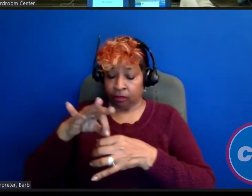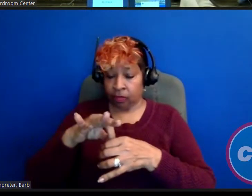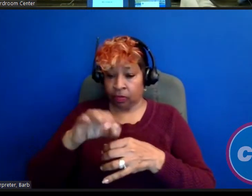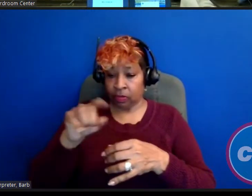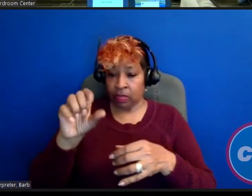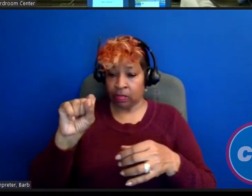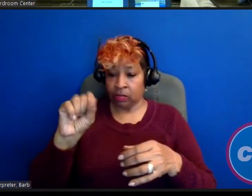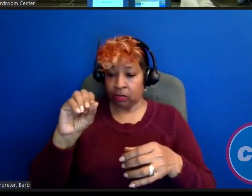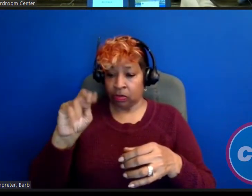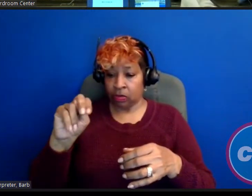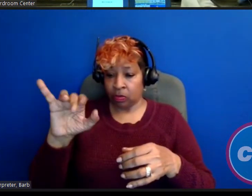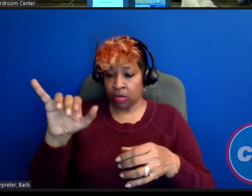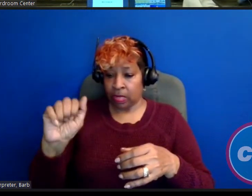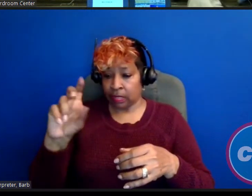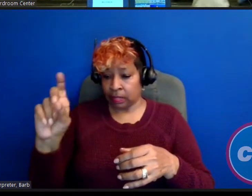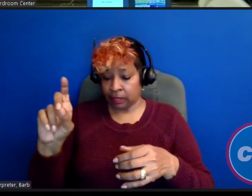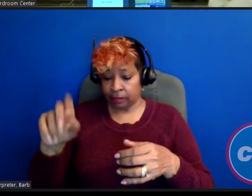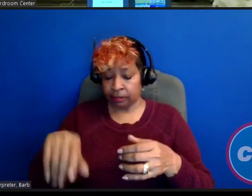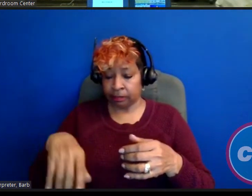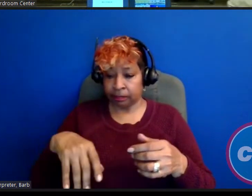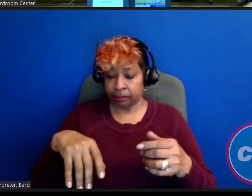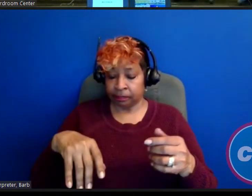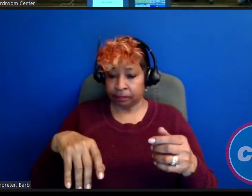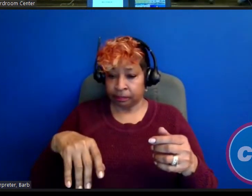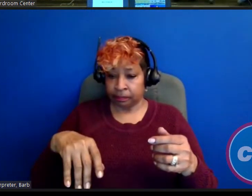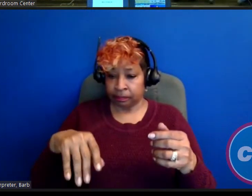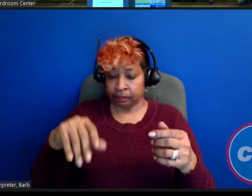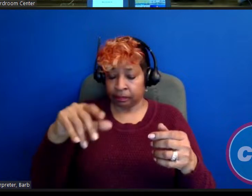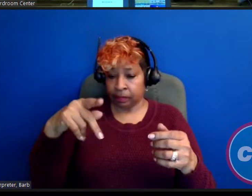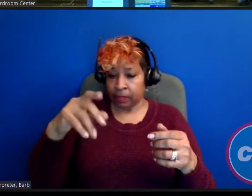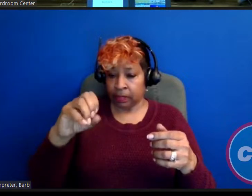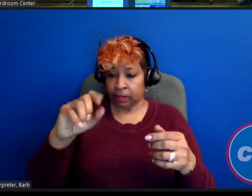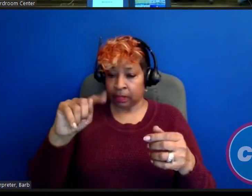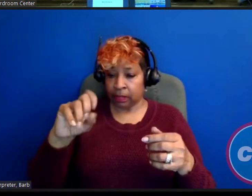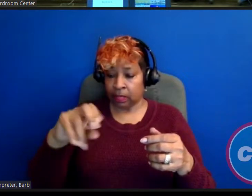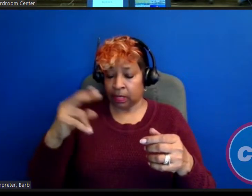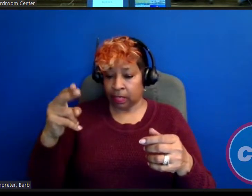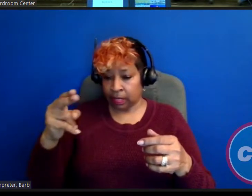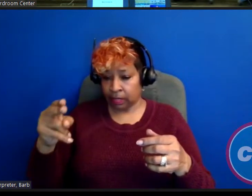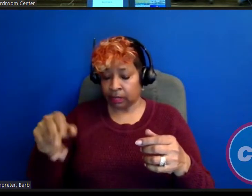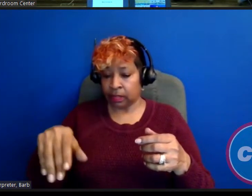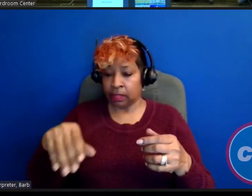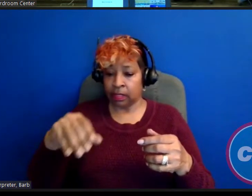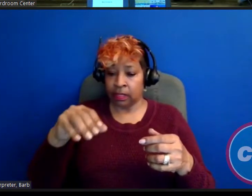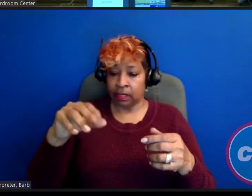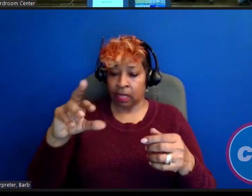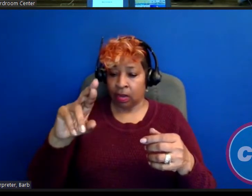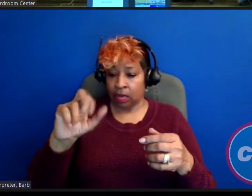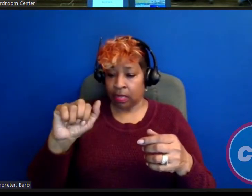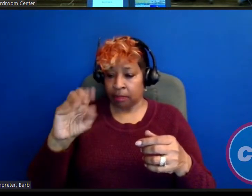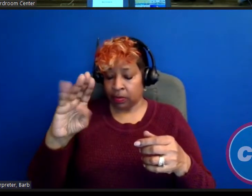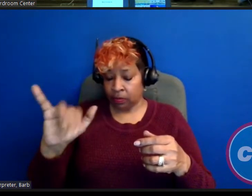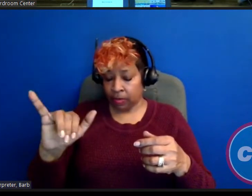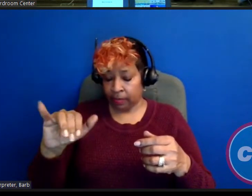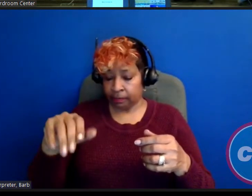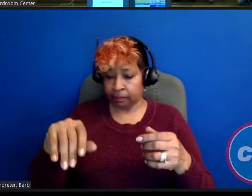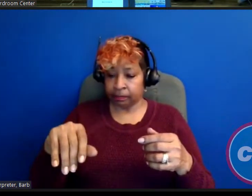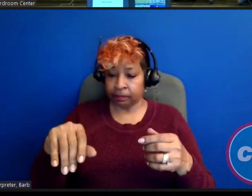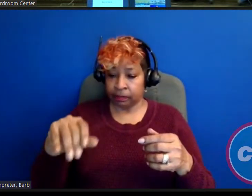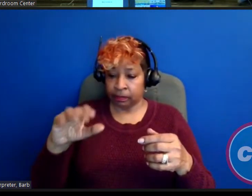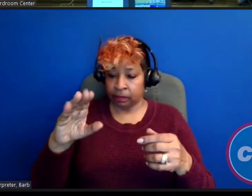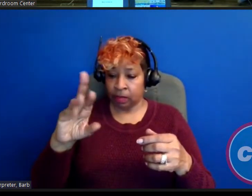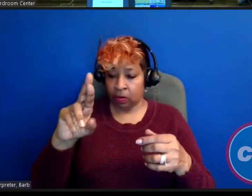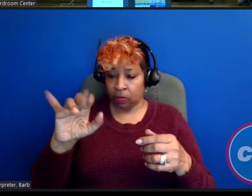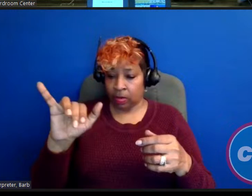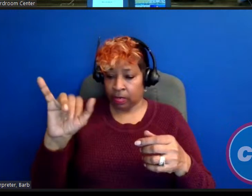Rio. Aye. Peter Henderson. Aye. Chairperson Raby. Aye. Ryan McCray.